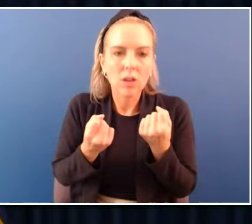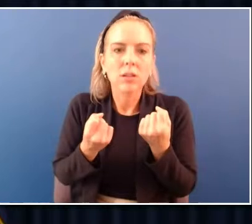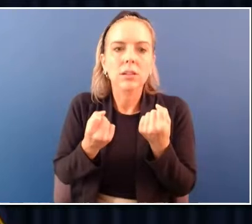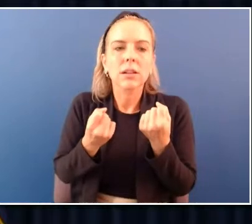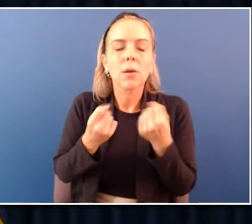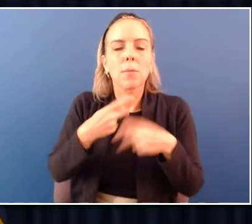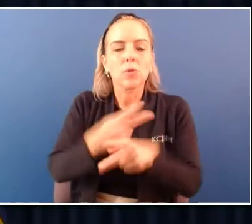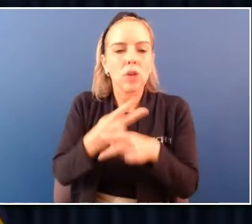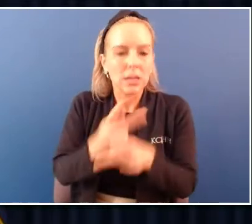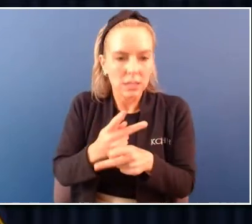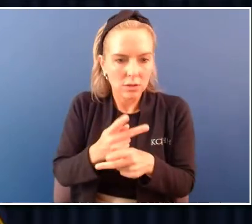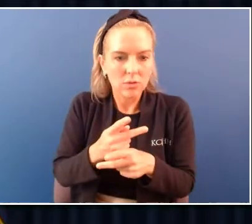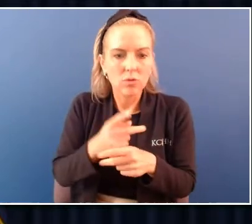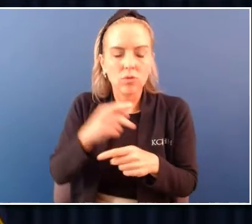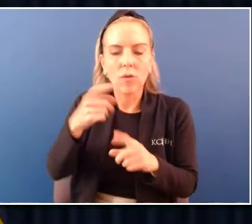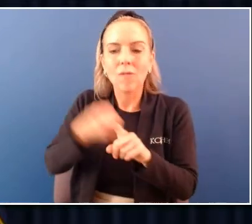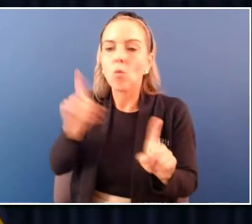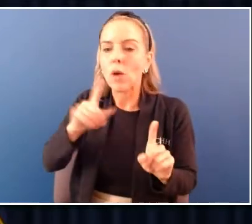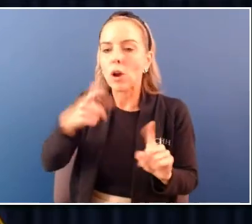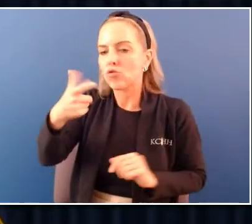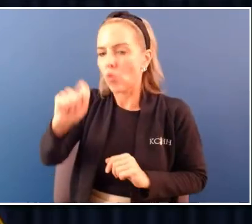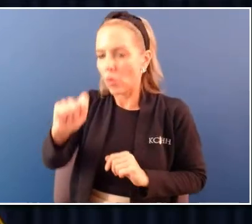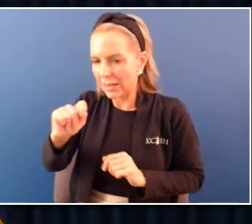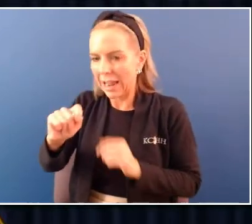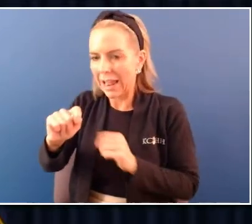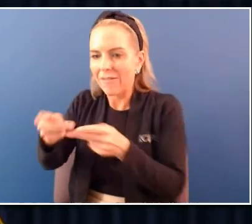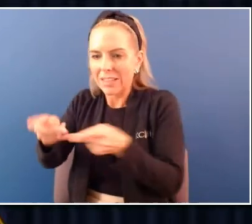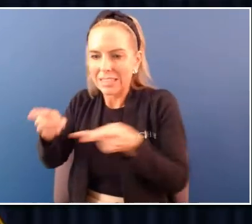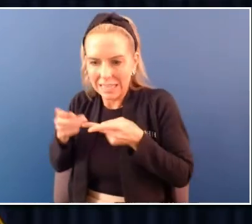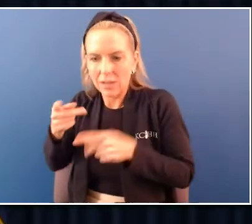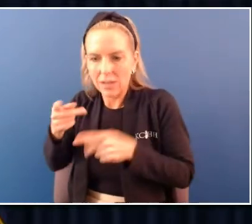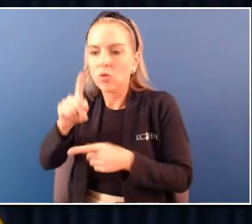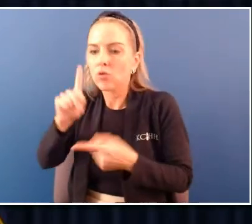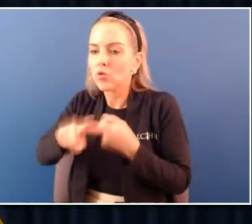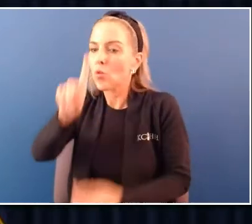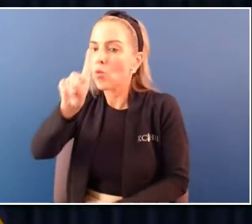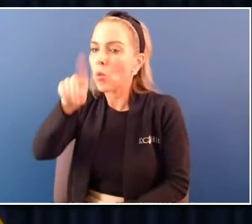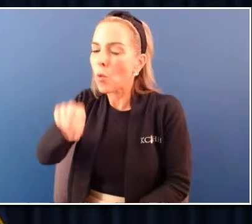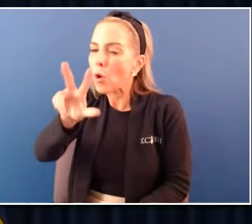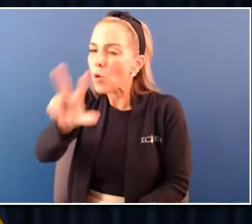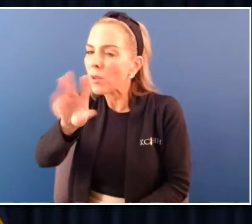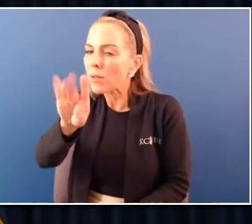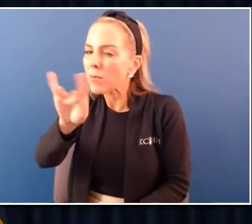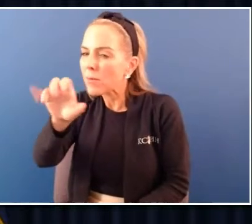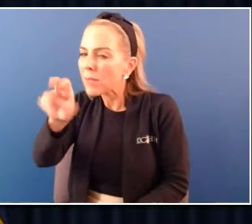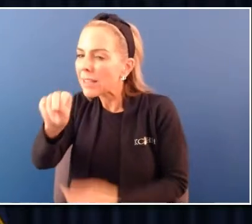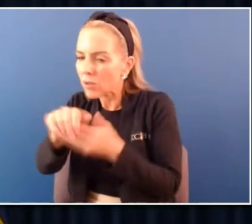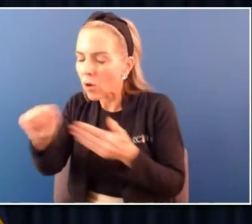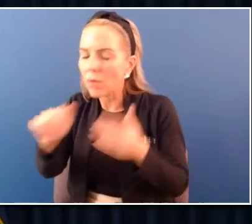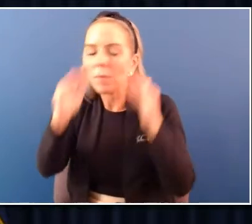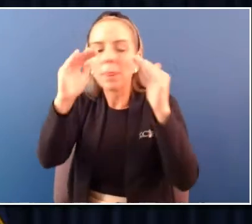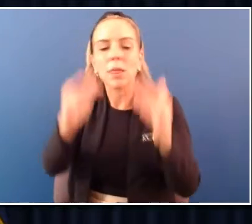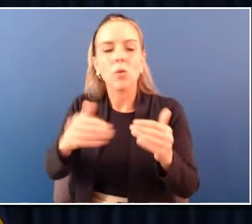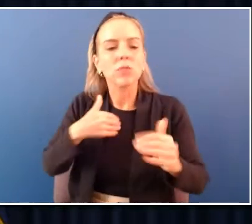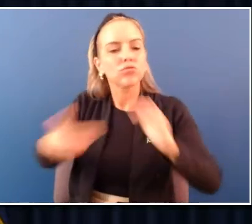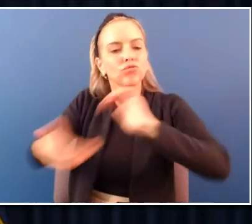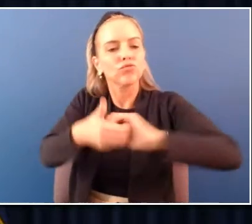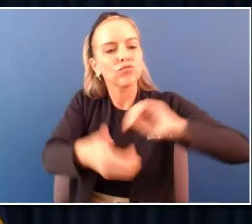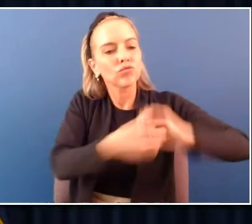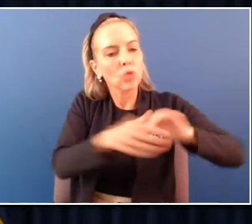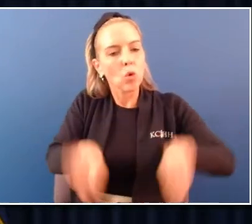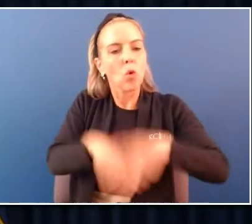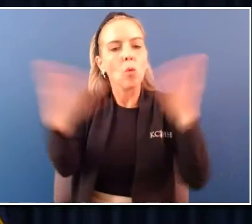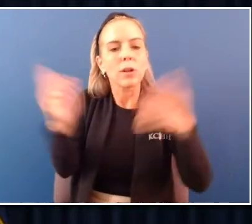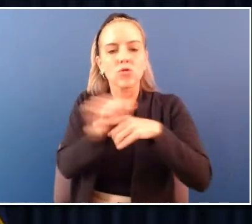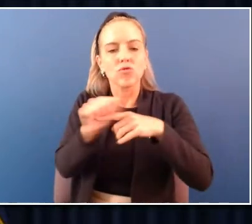production at its Georgetown facility to $1.3 billion. We also joined community leaders to open the training center that will